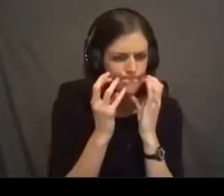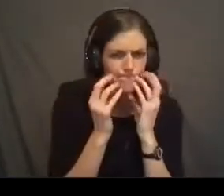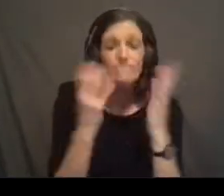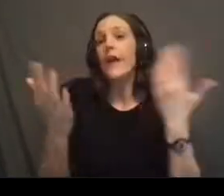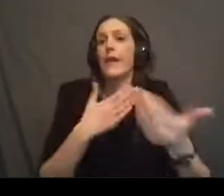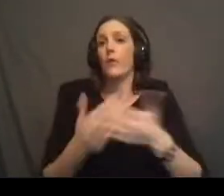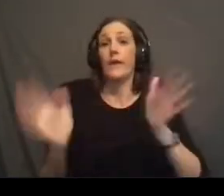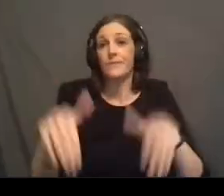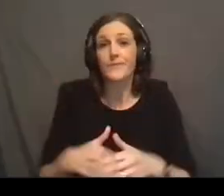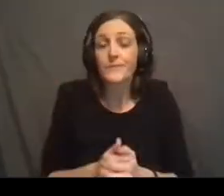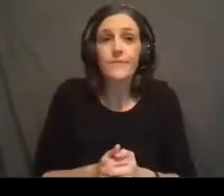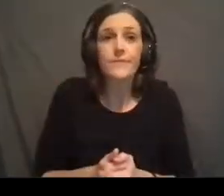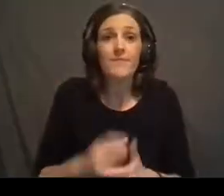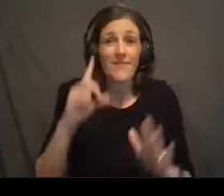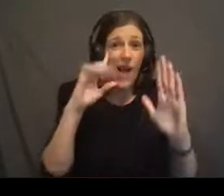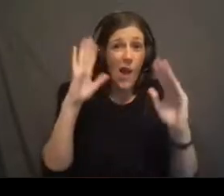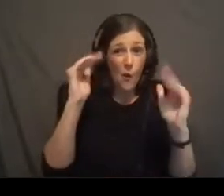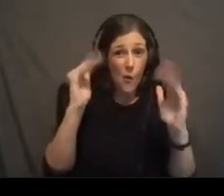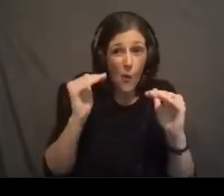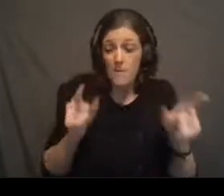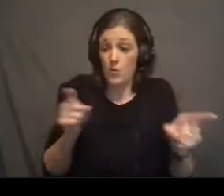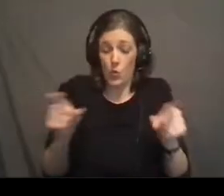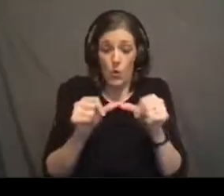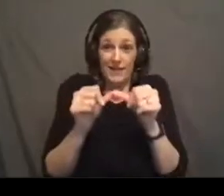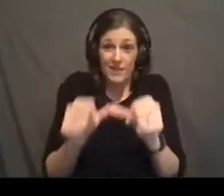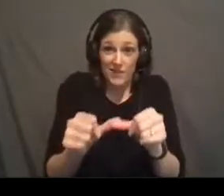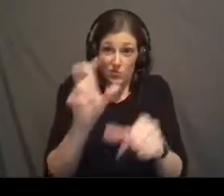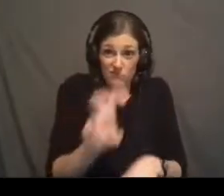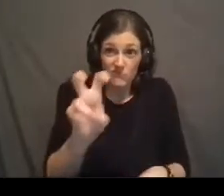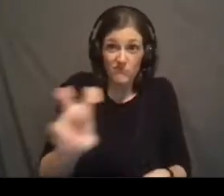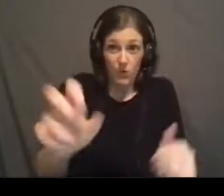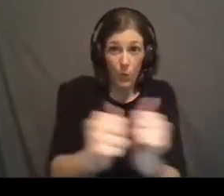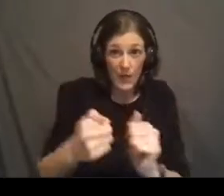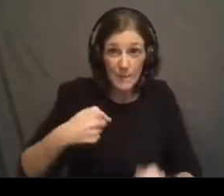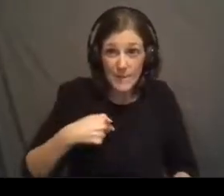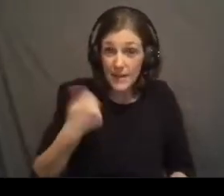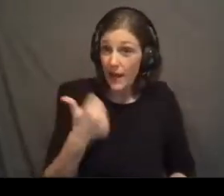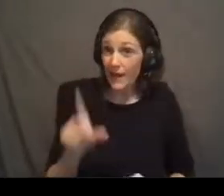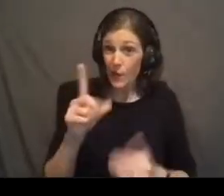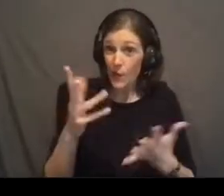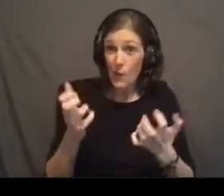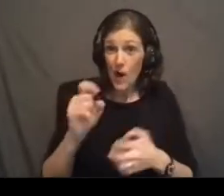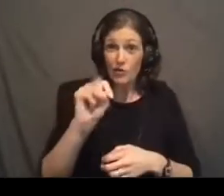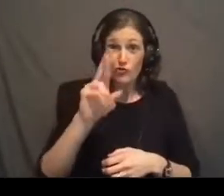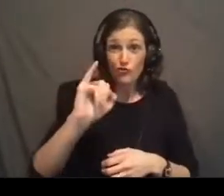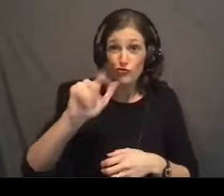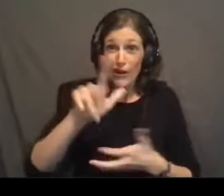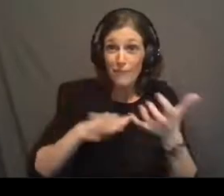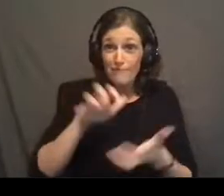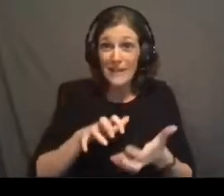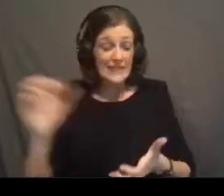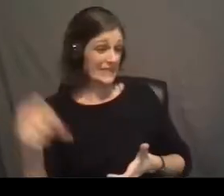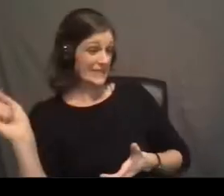Anyway, I hope you all continue on this journey with me. Anybody want trail mix? Yes.